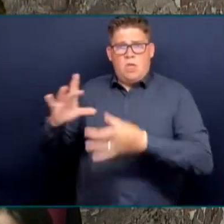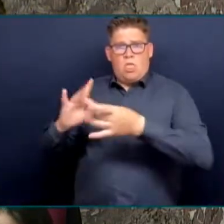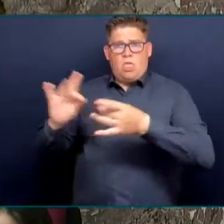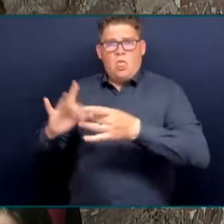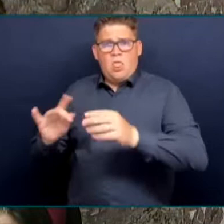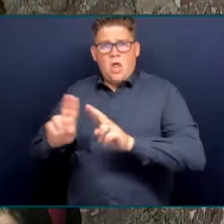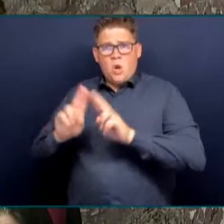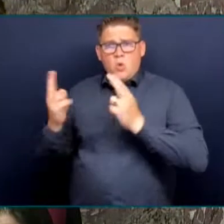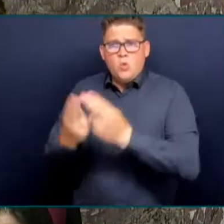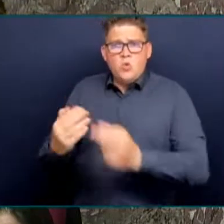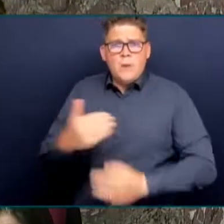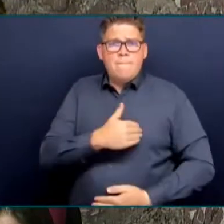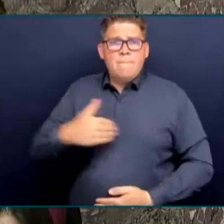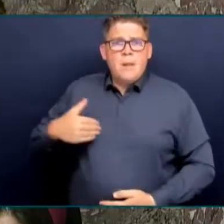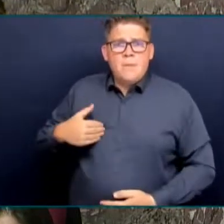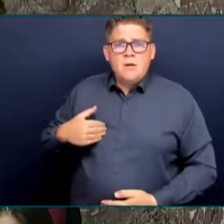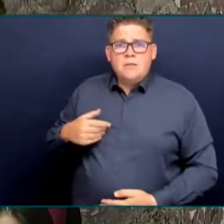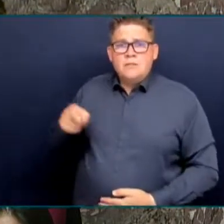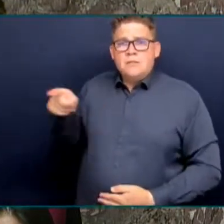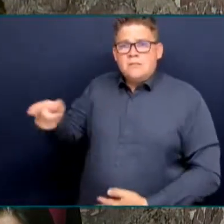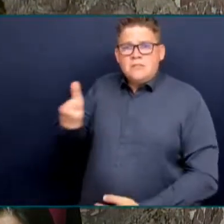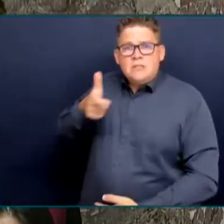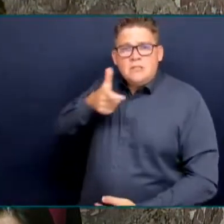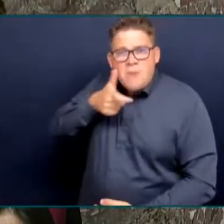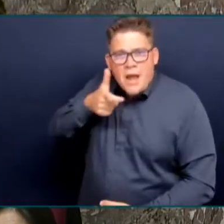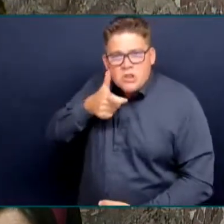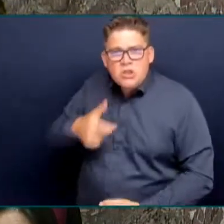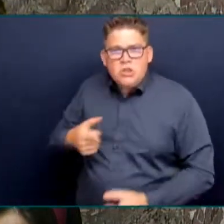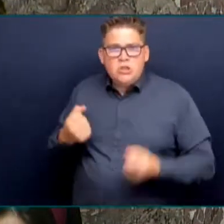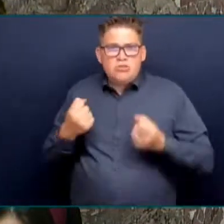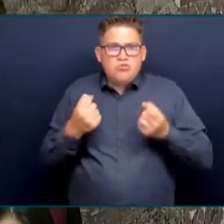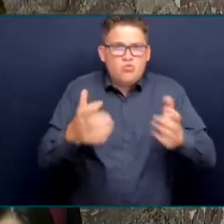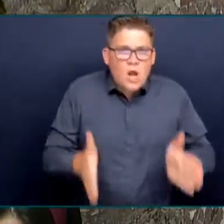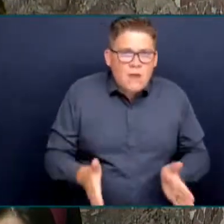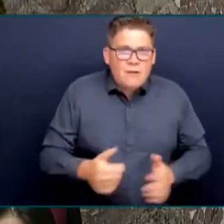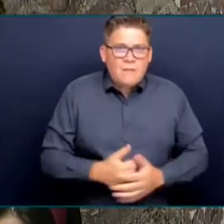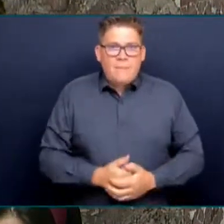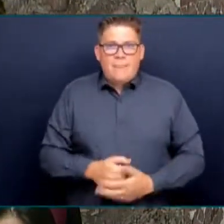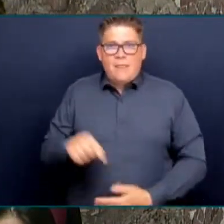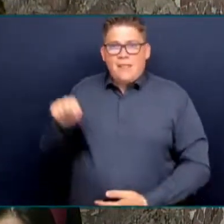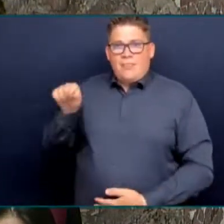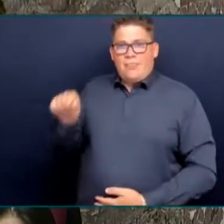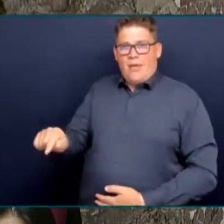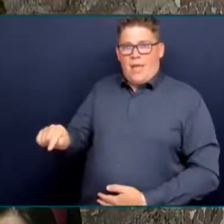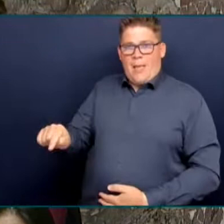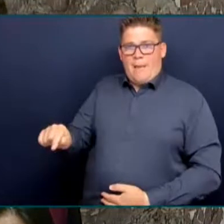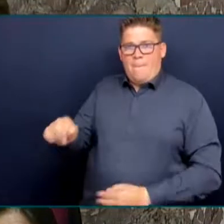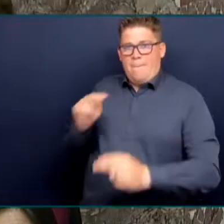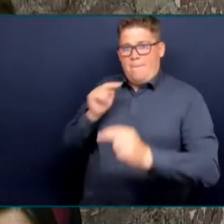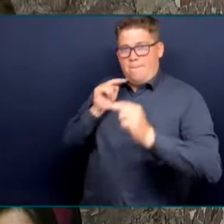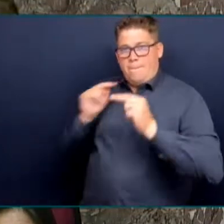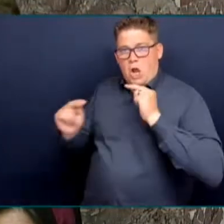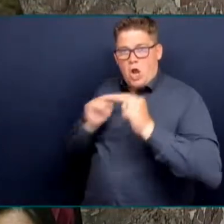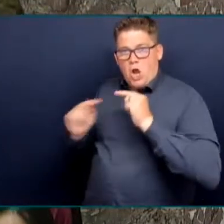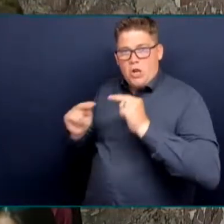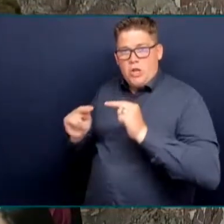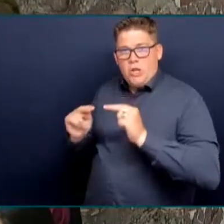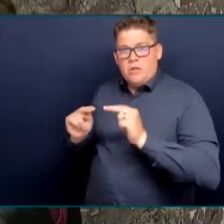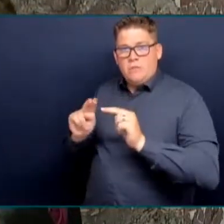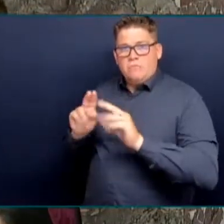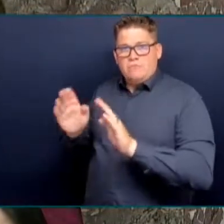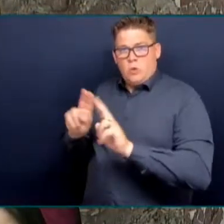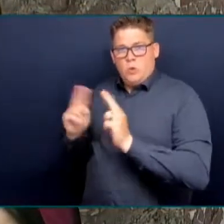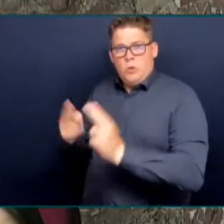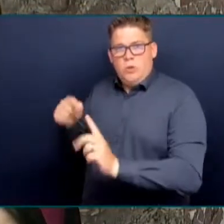more of them. That bargaining unit, Honourable Speaker, that bargaining unit is increased by 26% because demand for ambulance